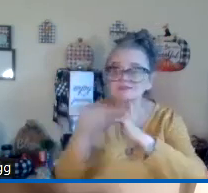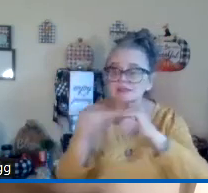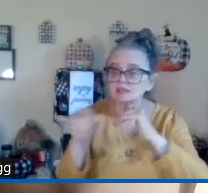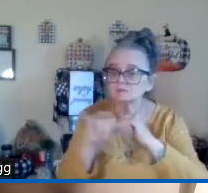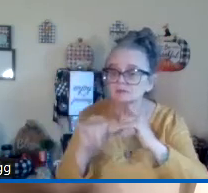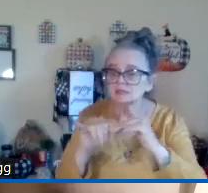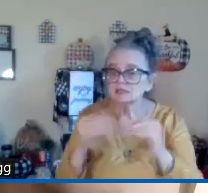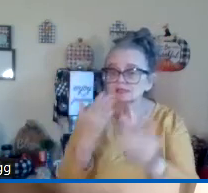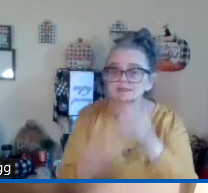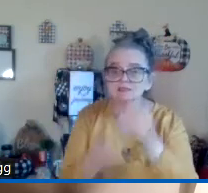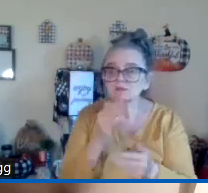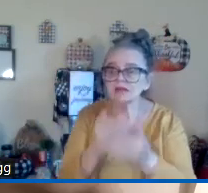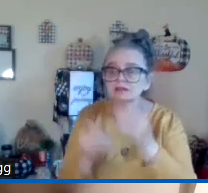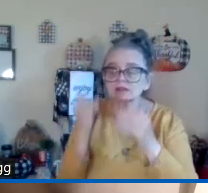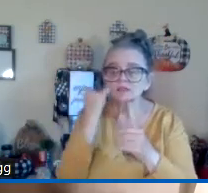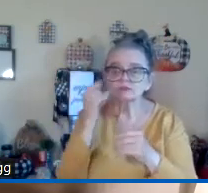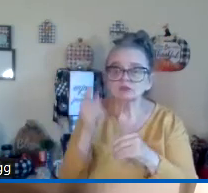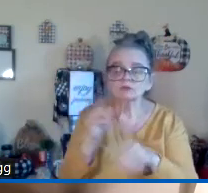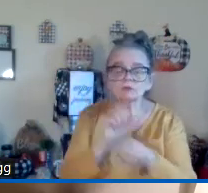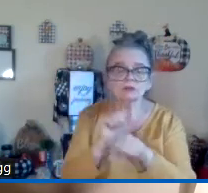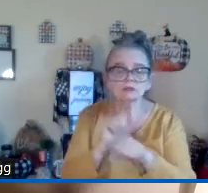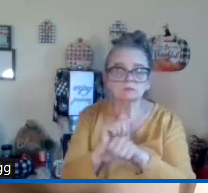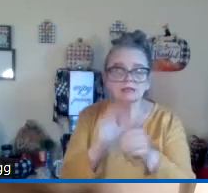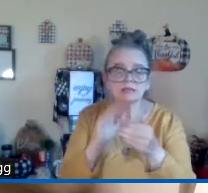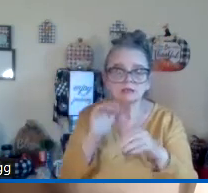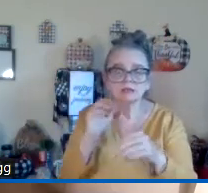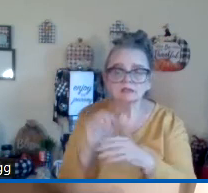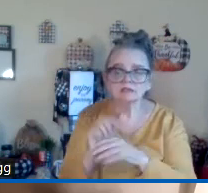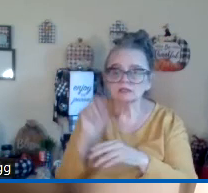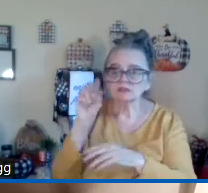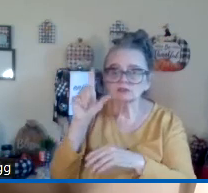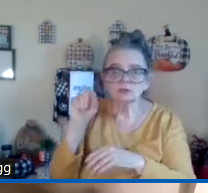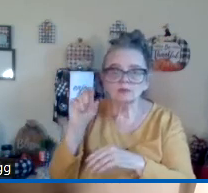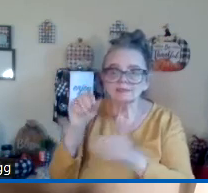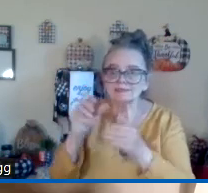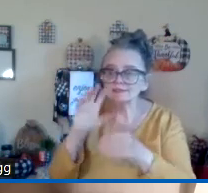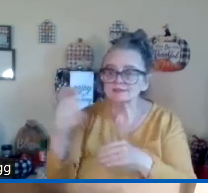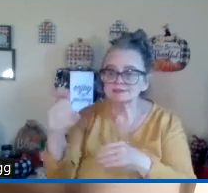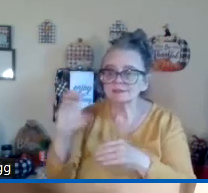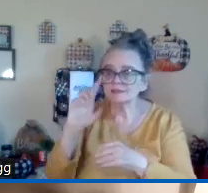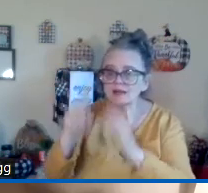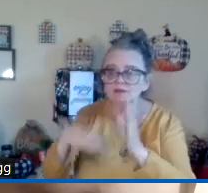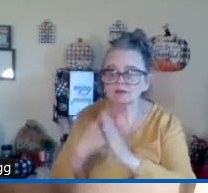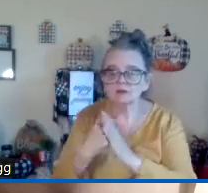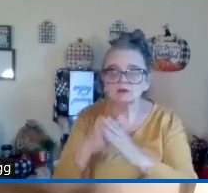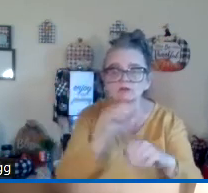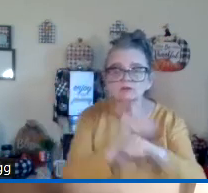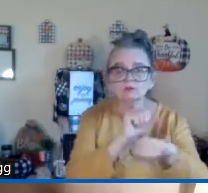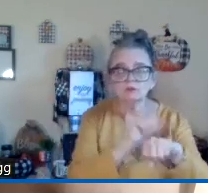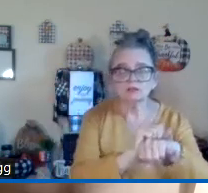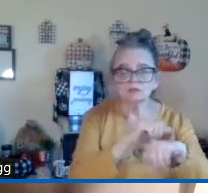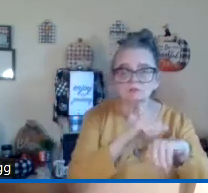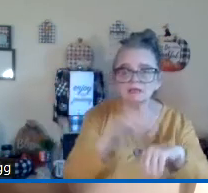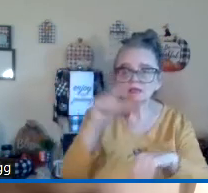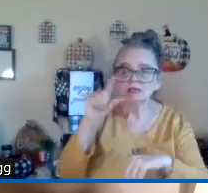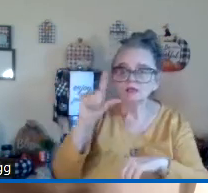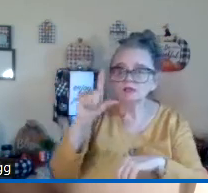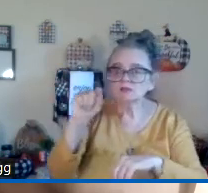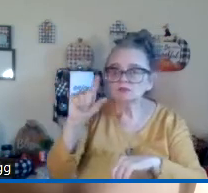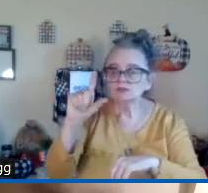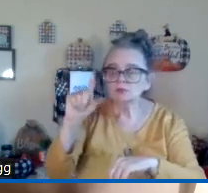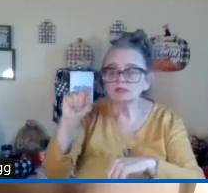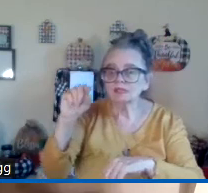He can rule over all the poor and people that don't have a lot. He will try to